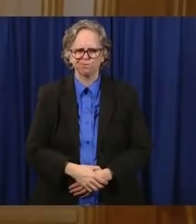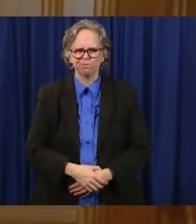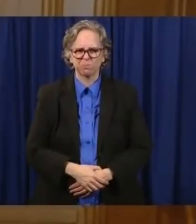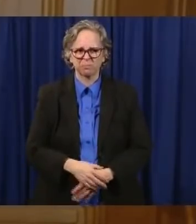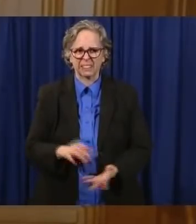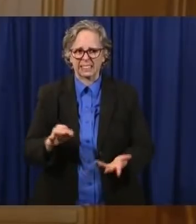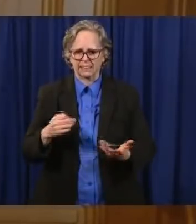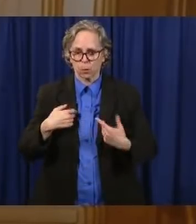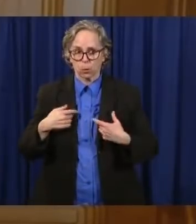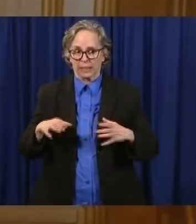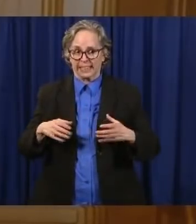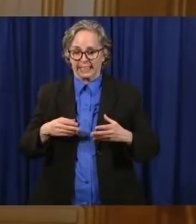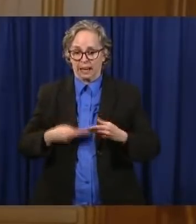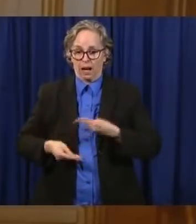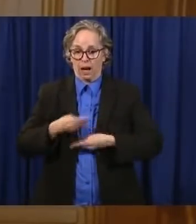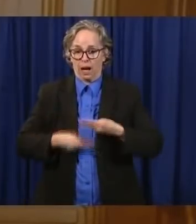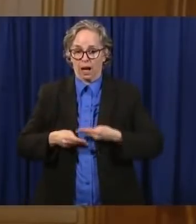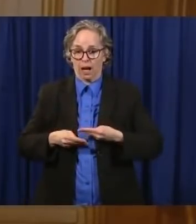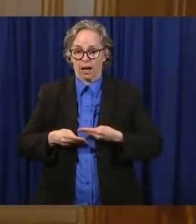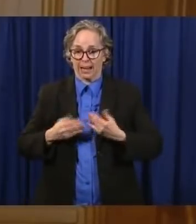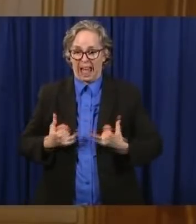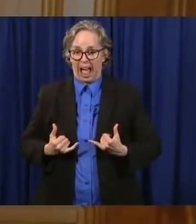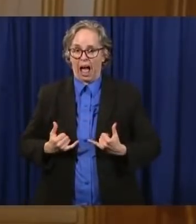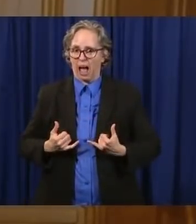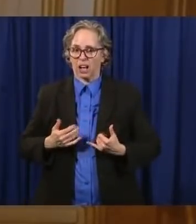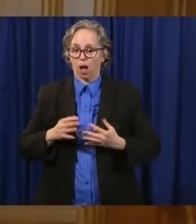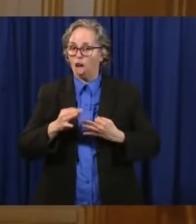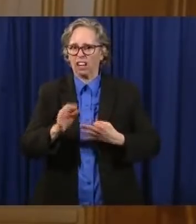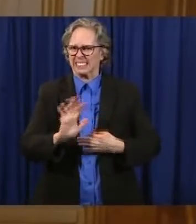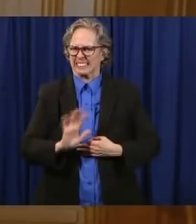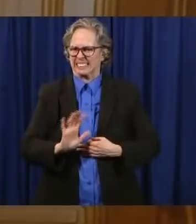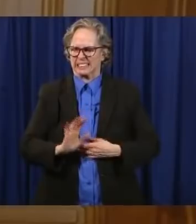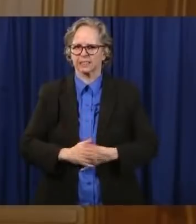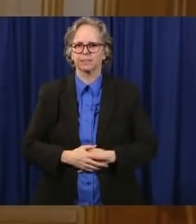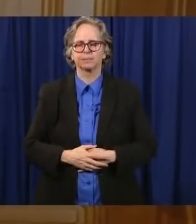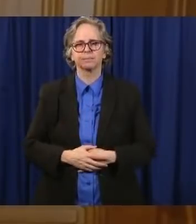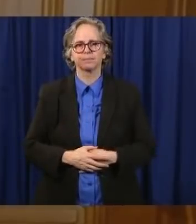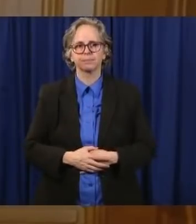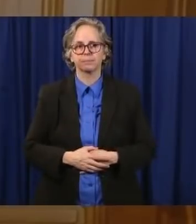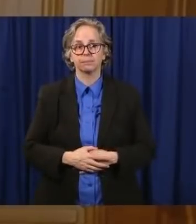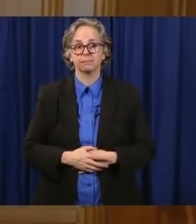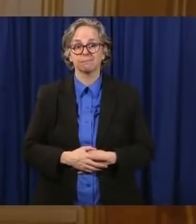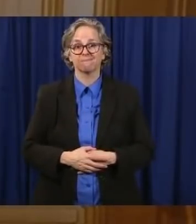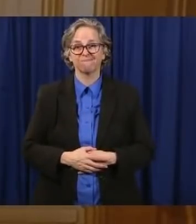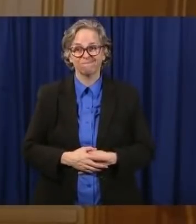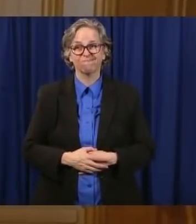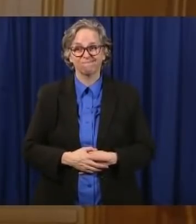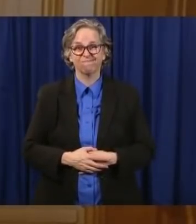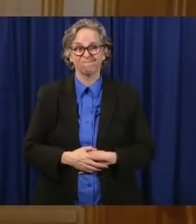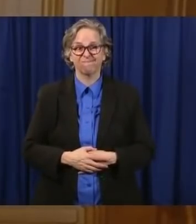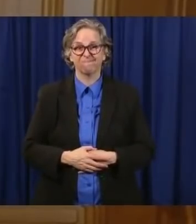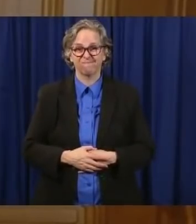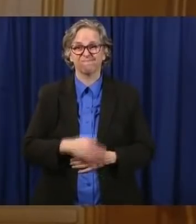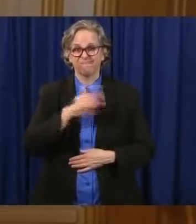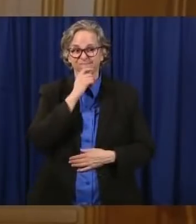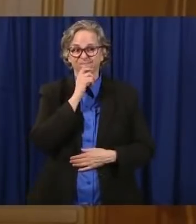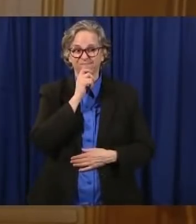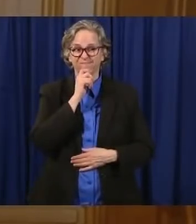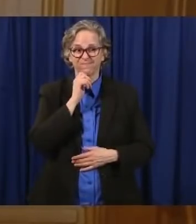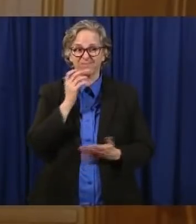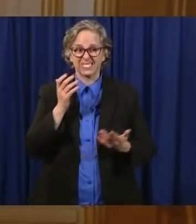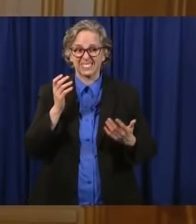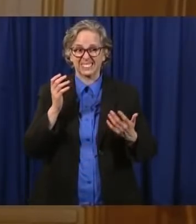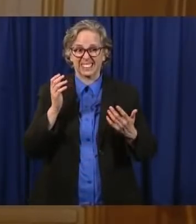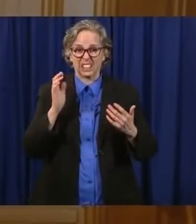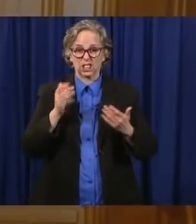that we're going to be. But those things that are connected with this virus